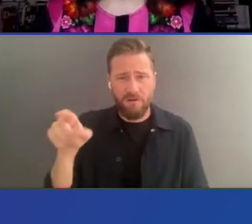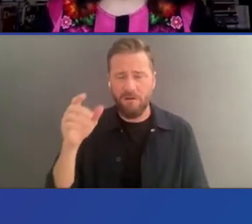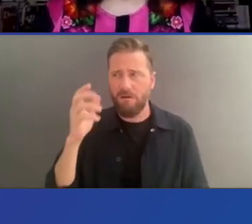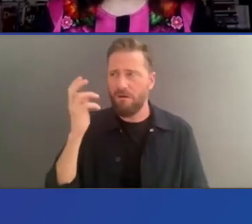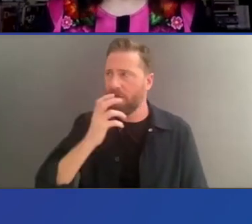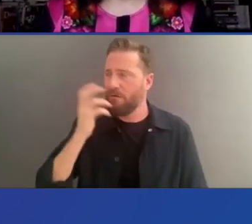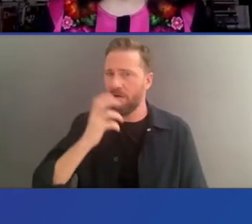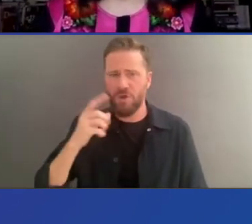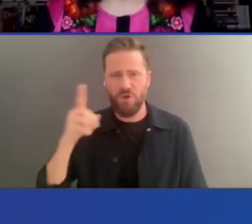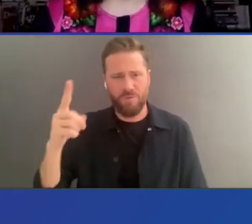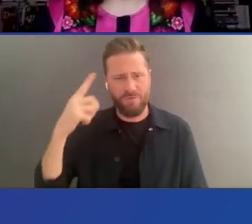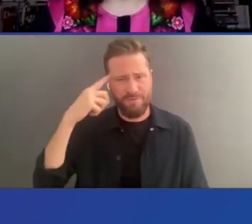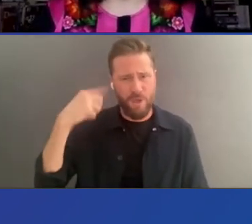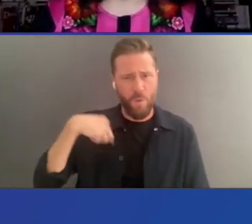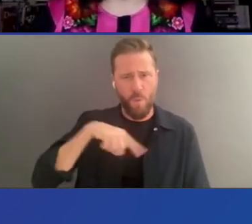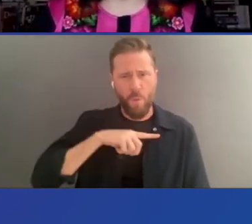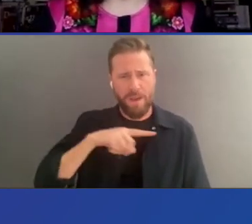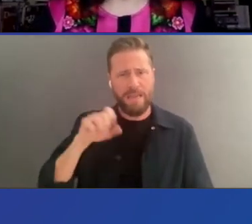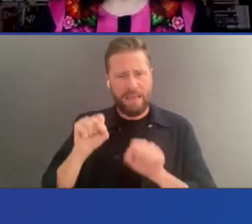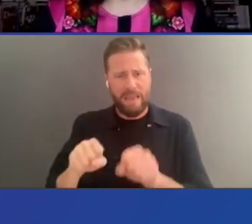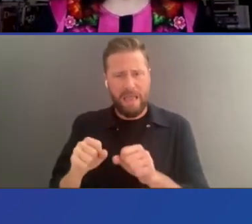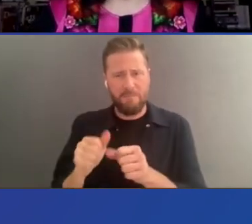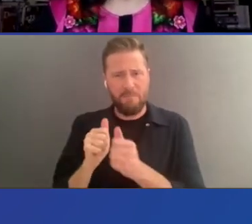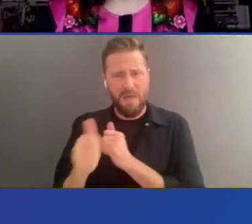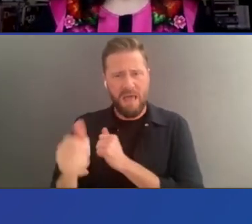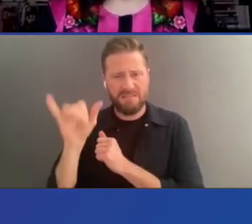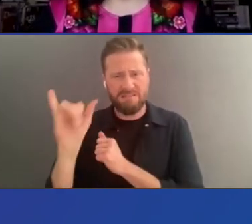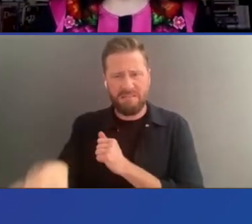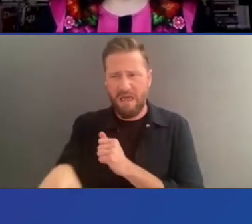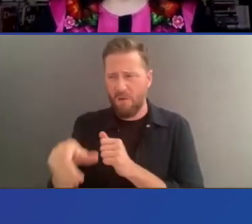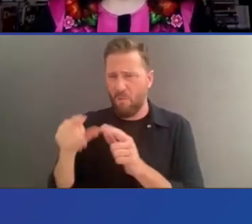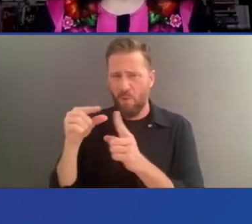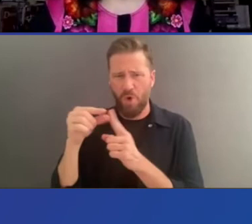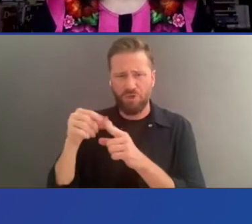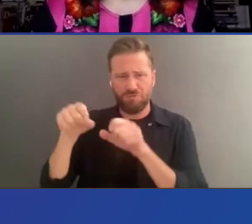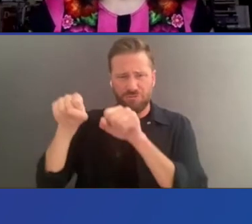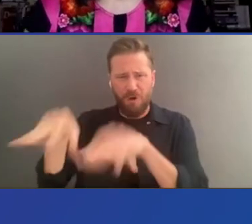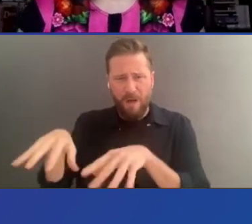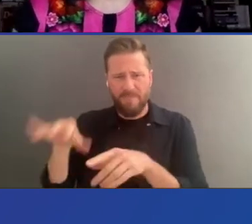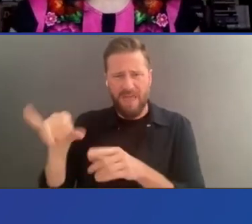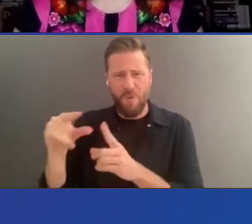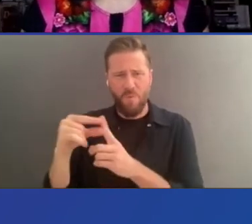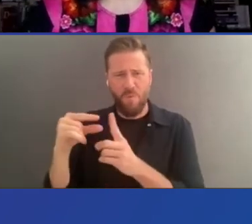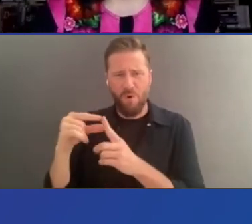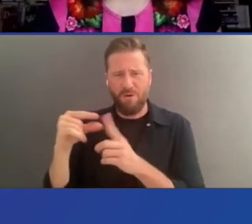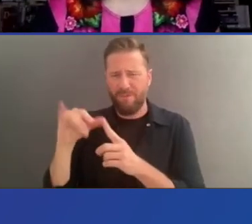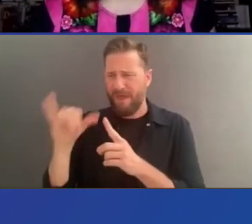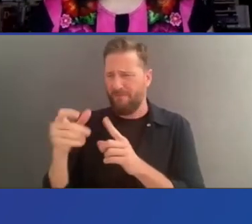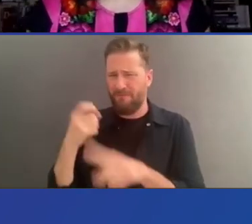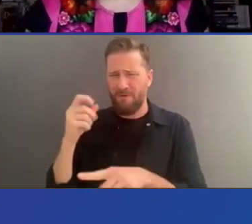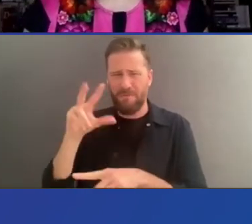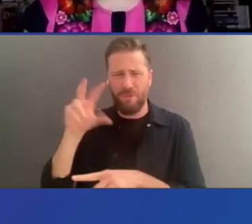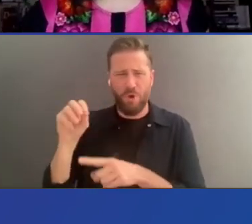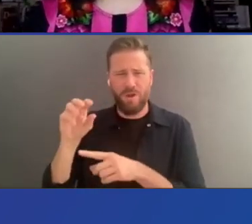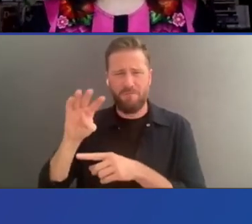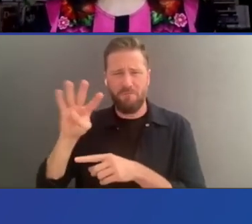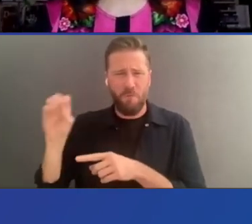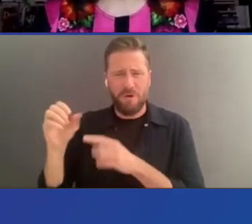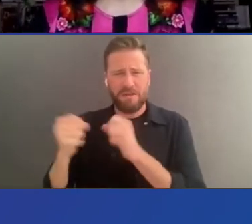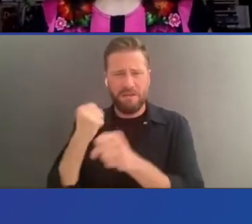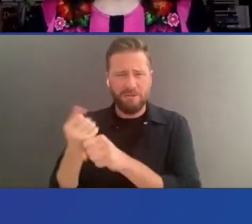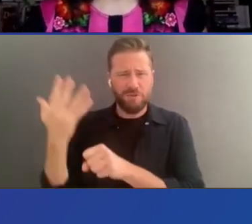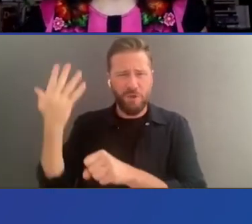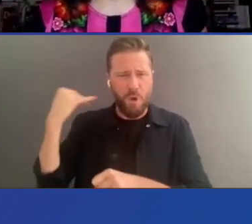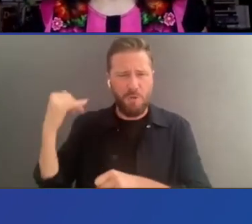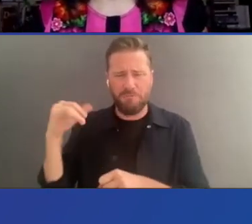think that we would have been beyond that. I don't know, that was like 30, 40 years ago. But, you know, to think that, you